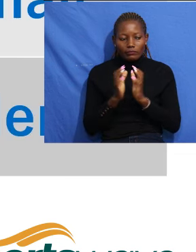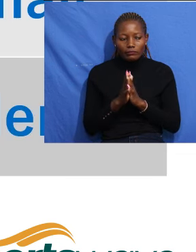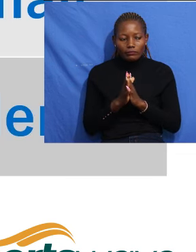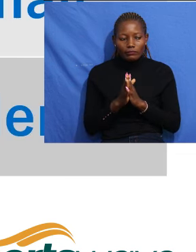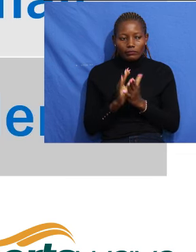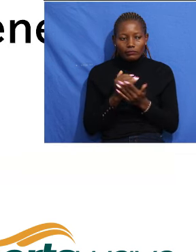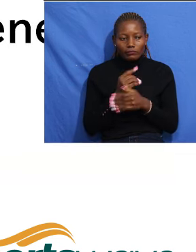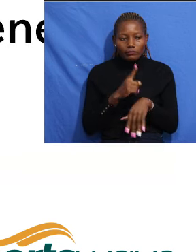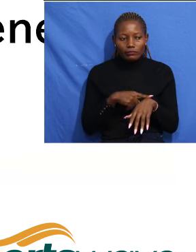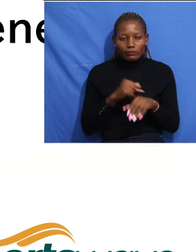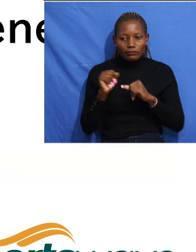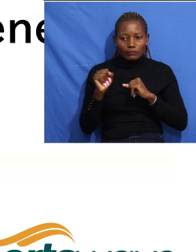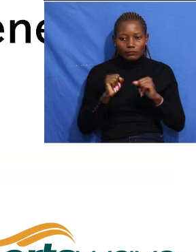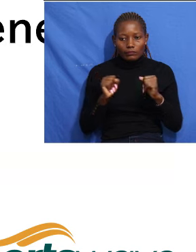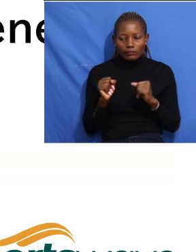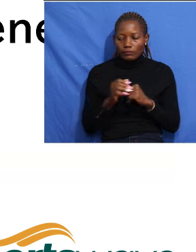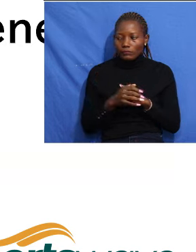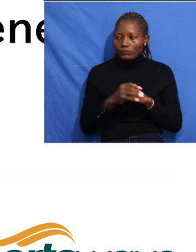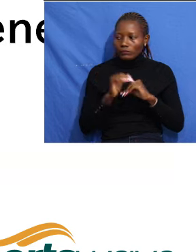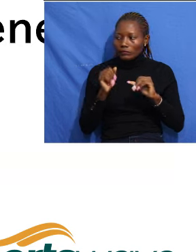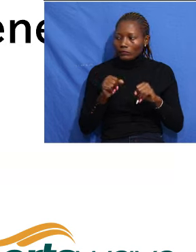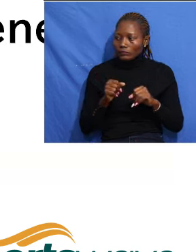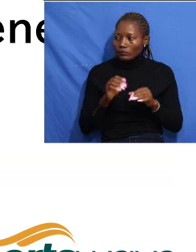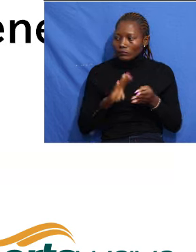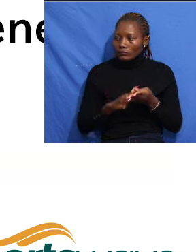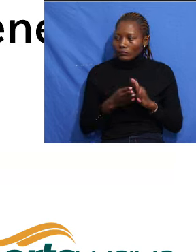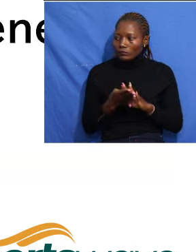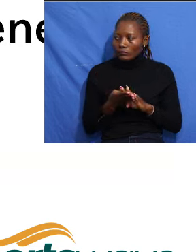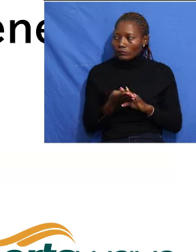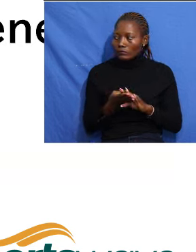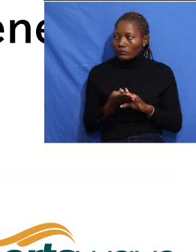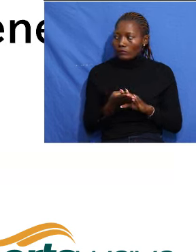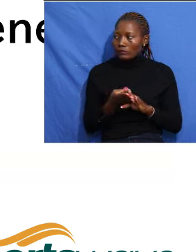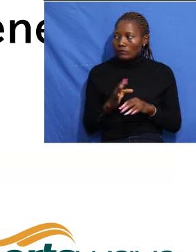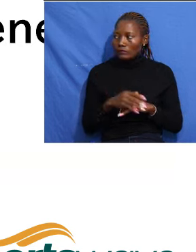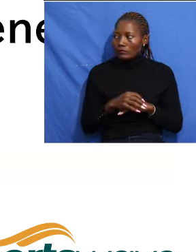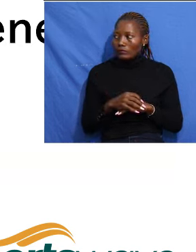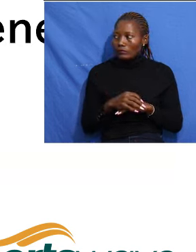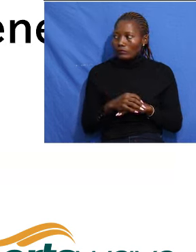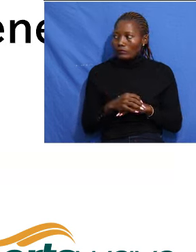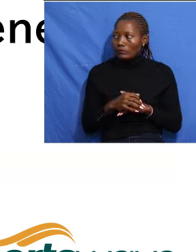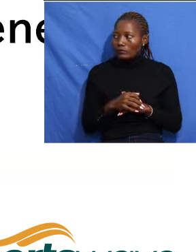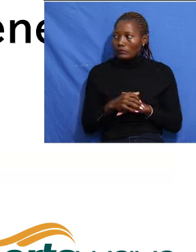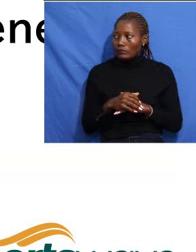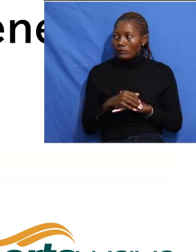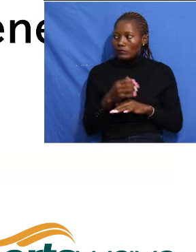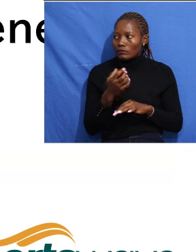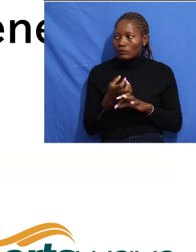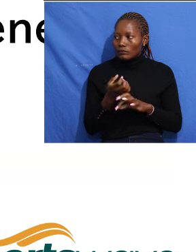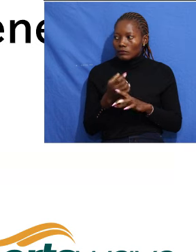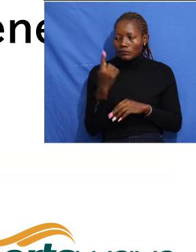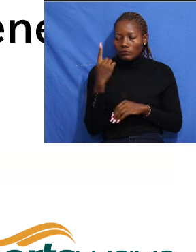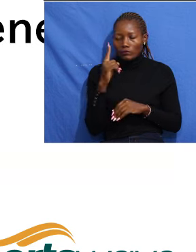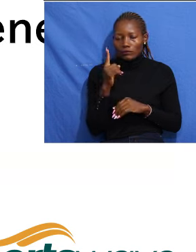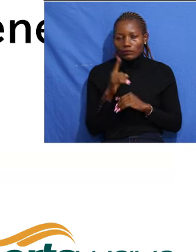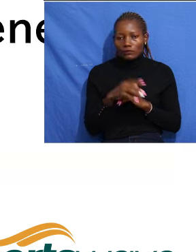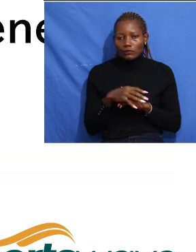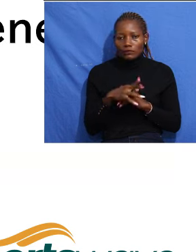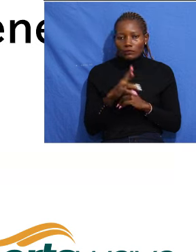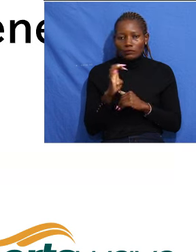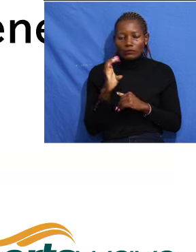And sometimes stretching can be a detrimental for your recovery. And you have to be cautious